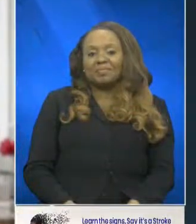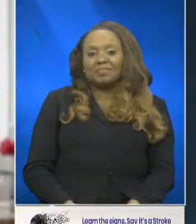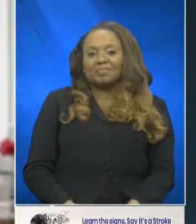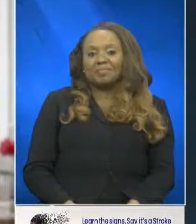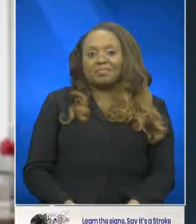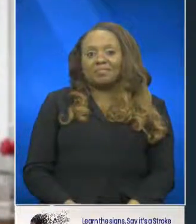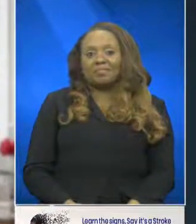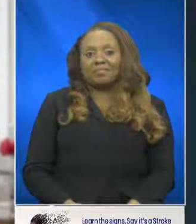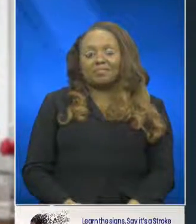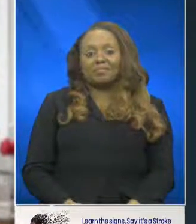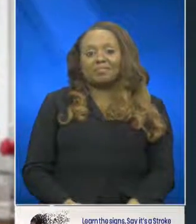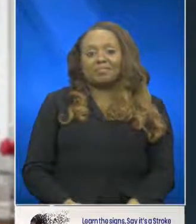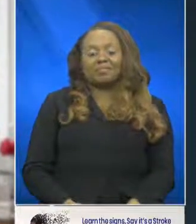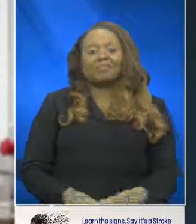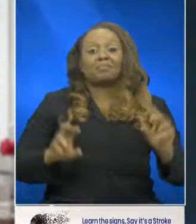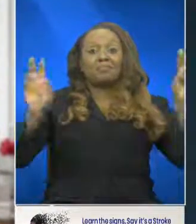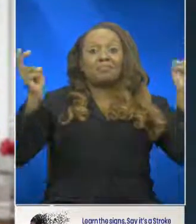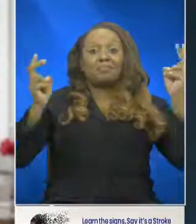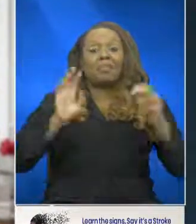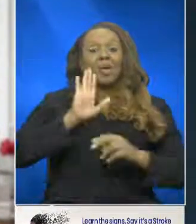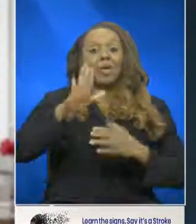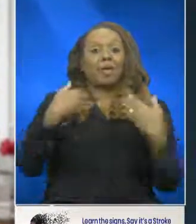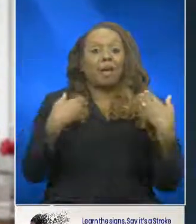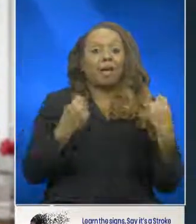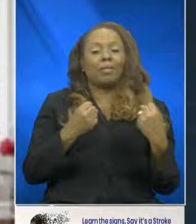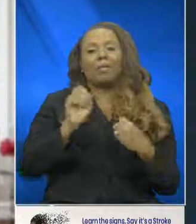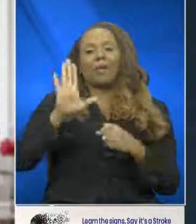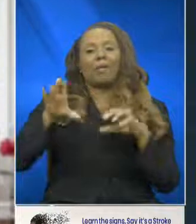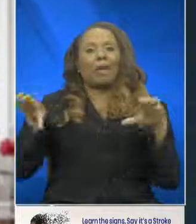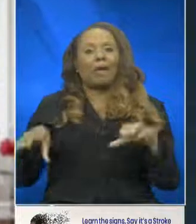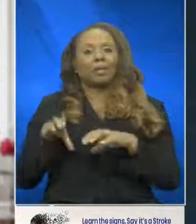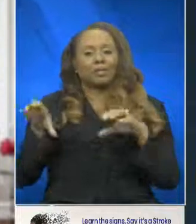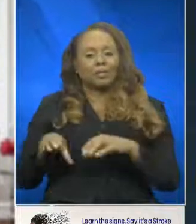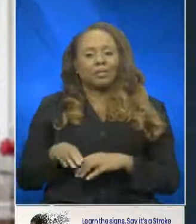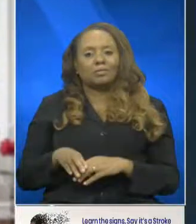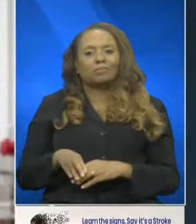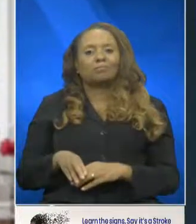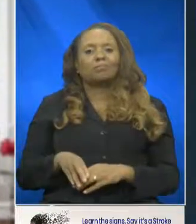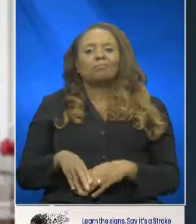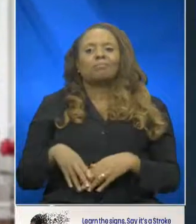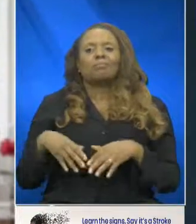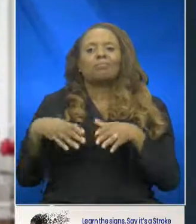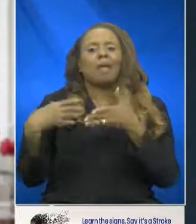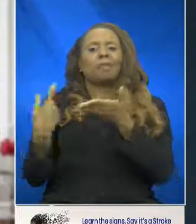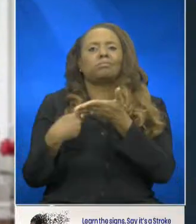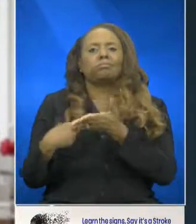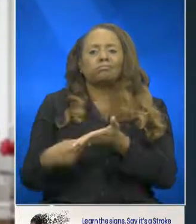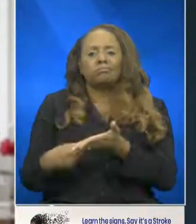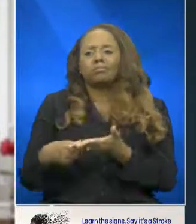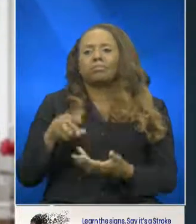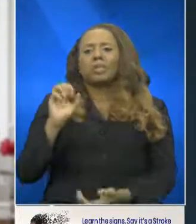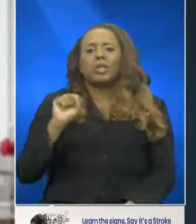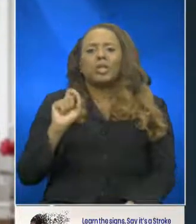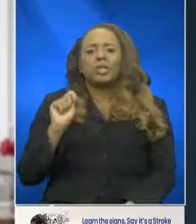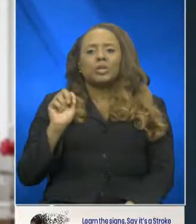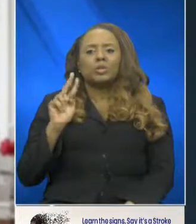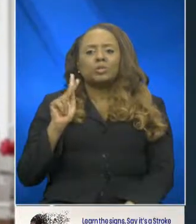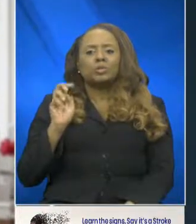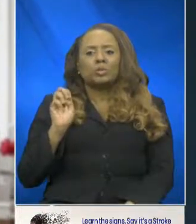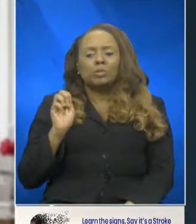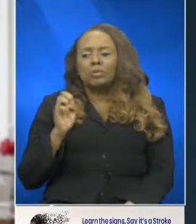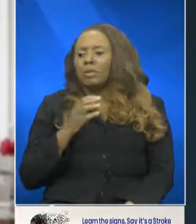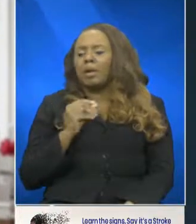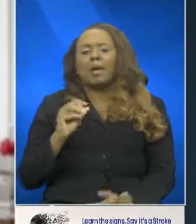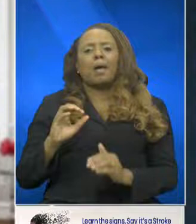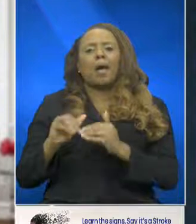This is of your health, your action of strokes and stroke recovery. We have a caller